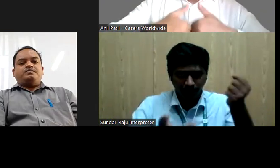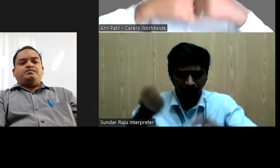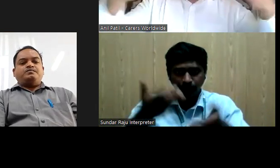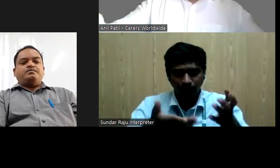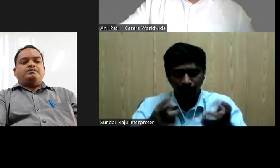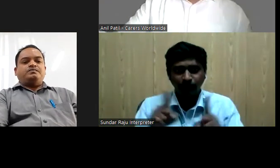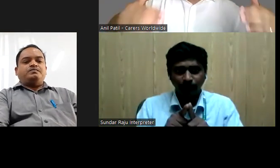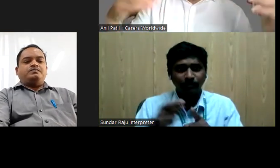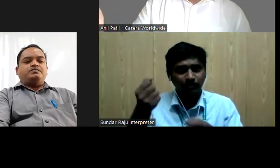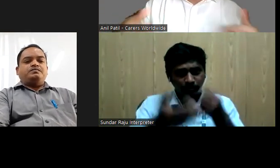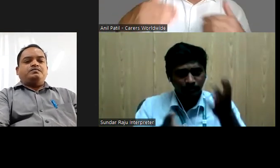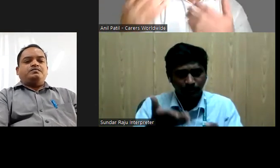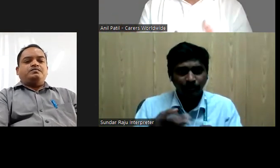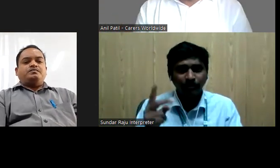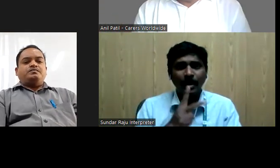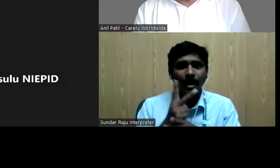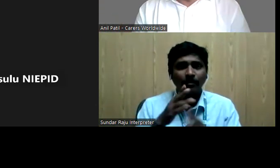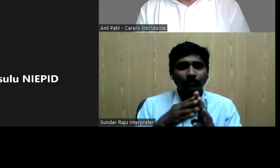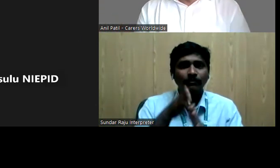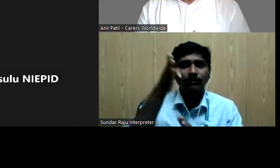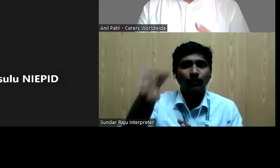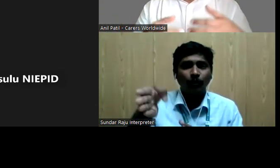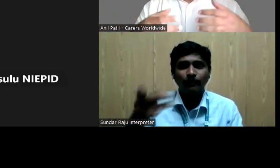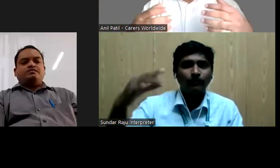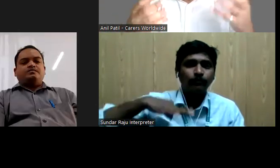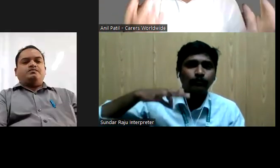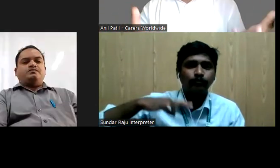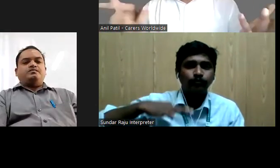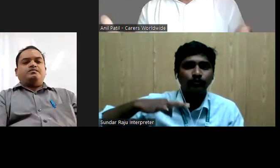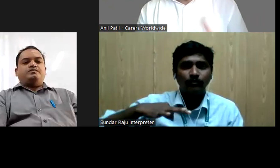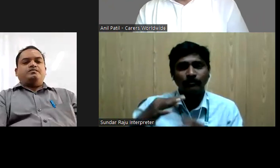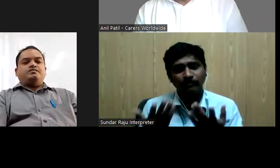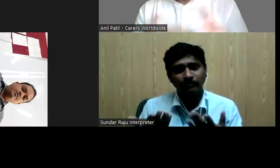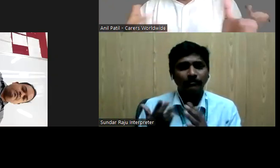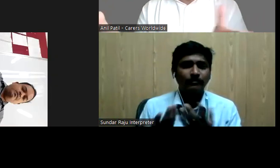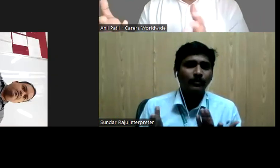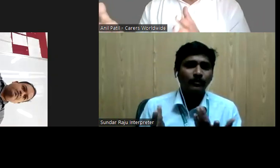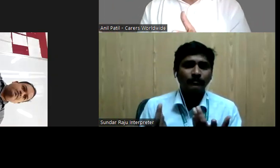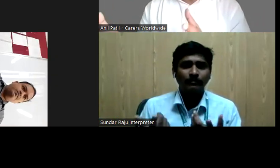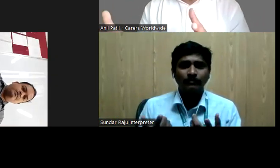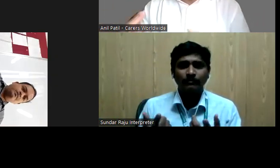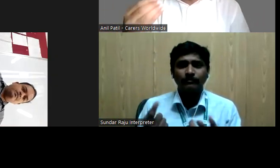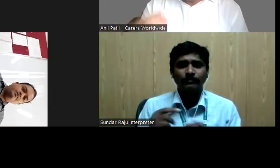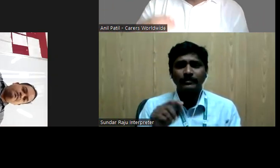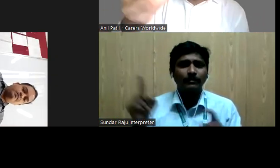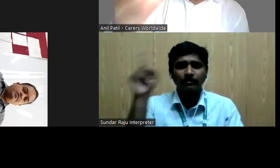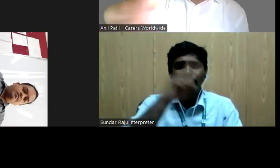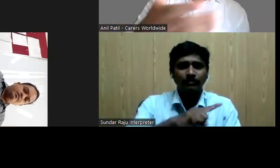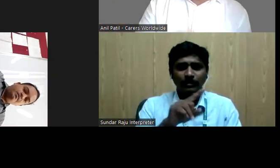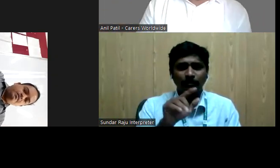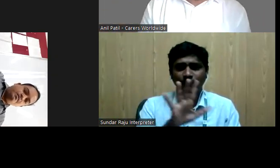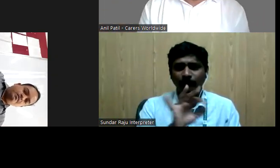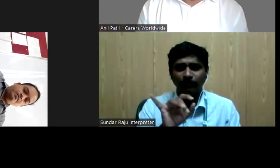has enabled the carers to go out and earn an income. And because they're earning 500 to 600 rupees and they're